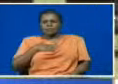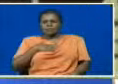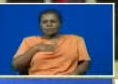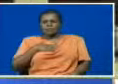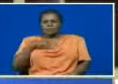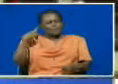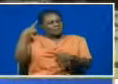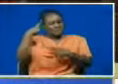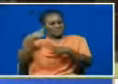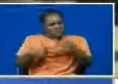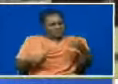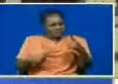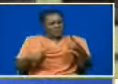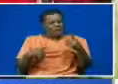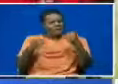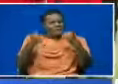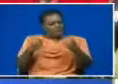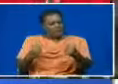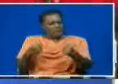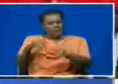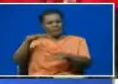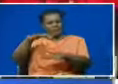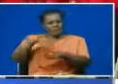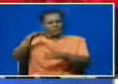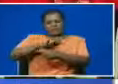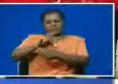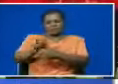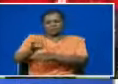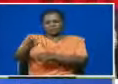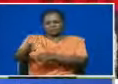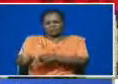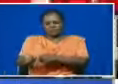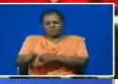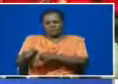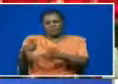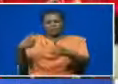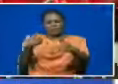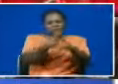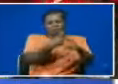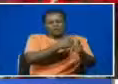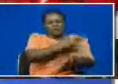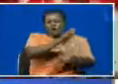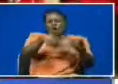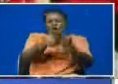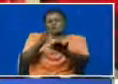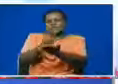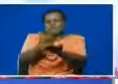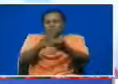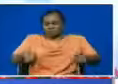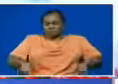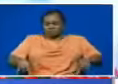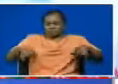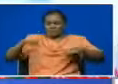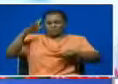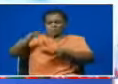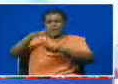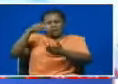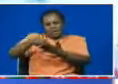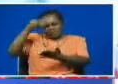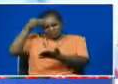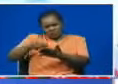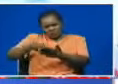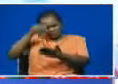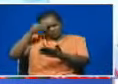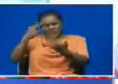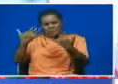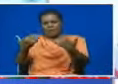The year has been rocked by the COVID-19 domino effect, touching on virtually all aspects of life. The education sector